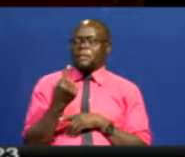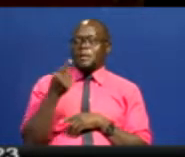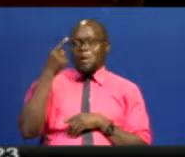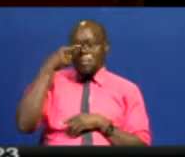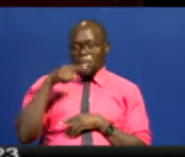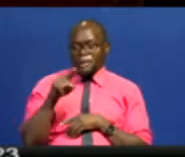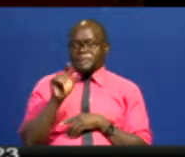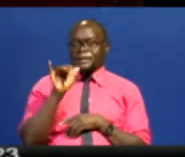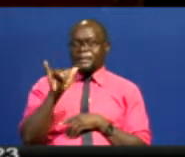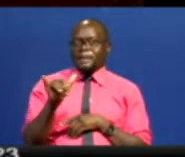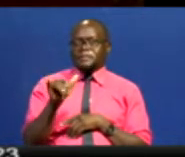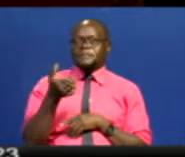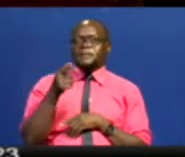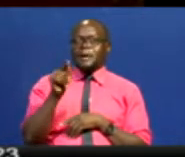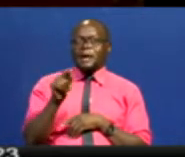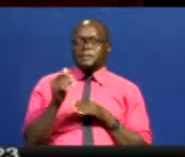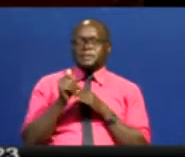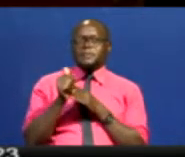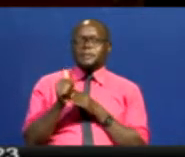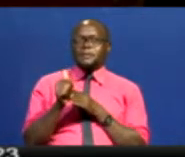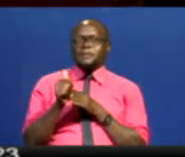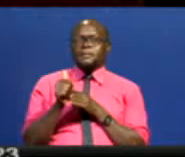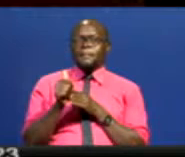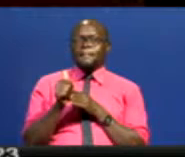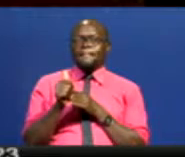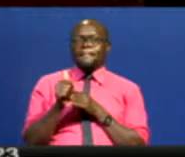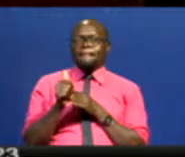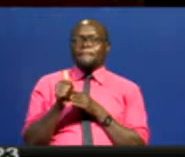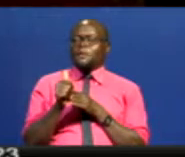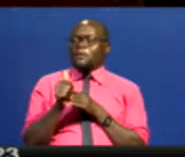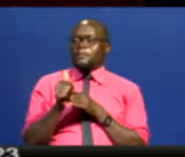policy that acts as a guide for the country to ensure fairness